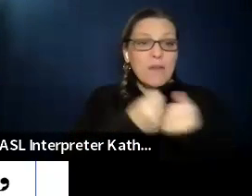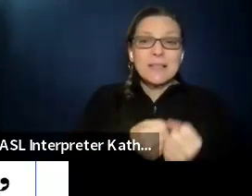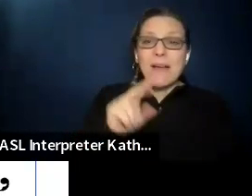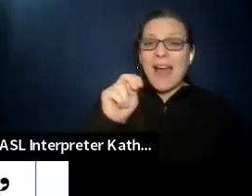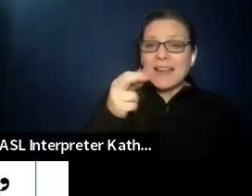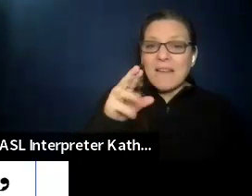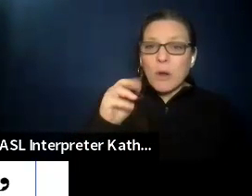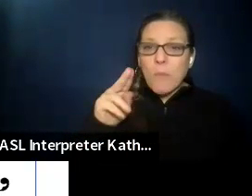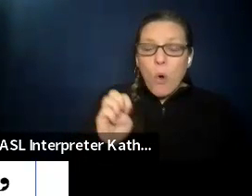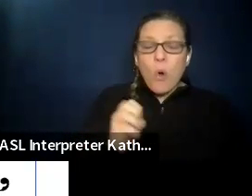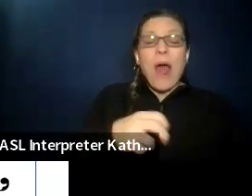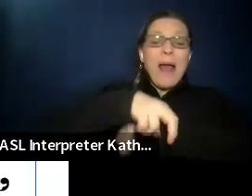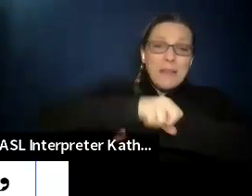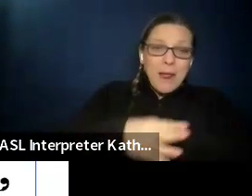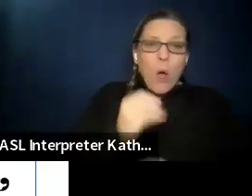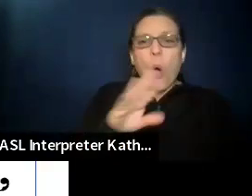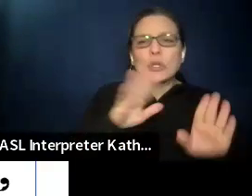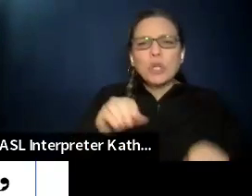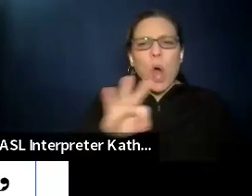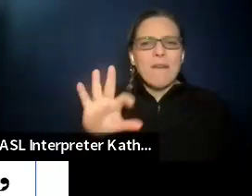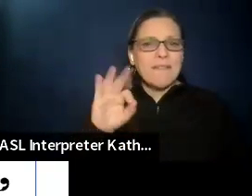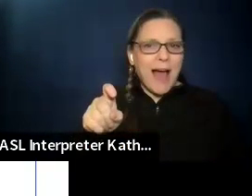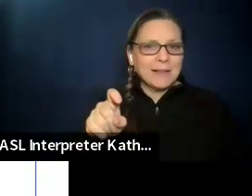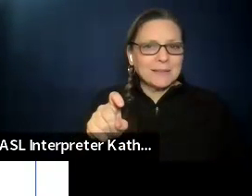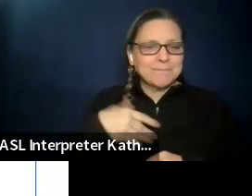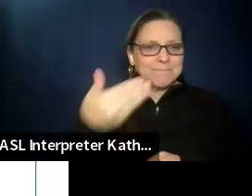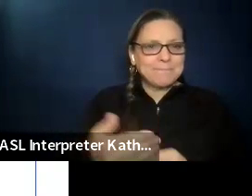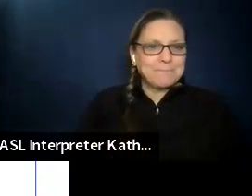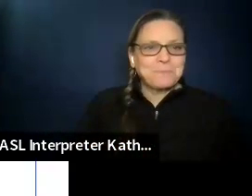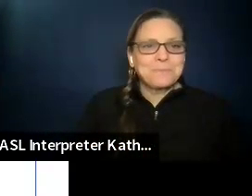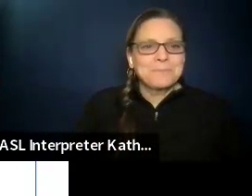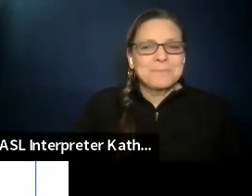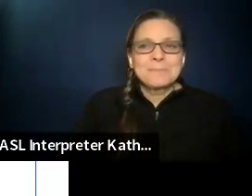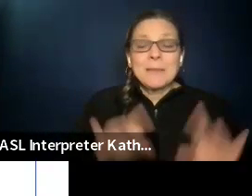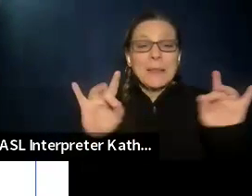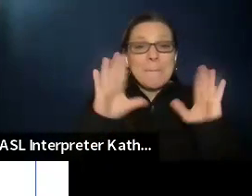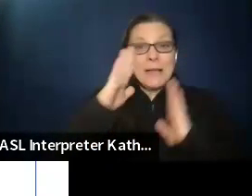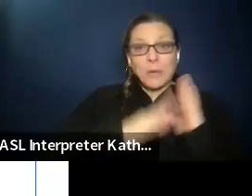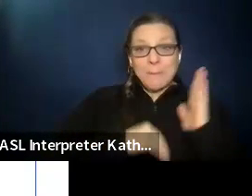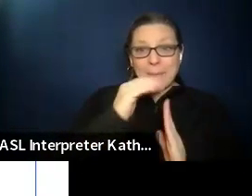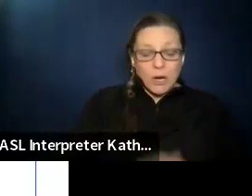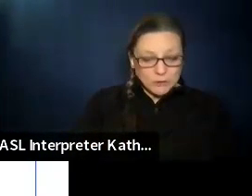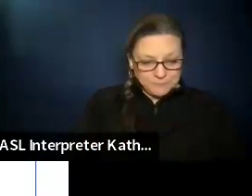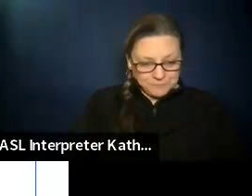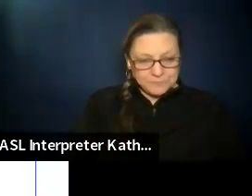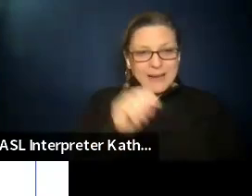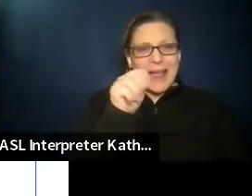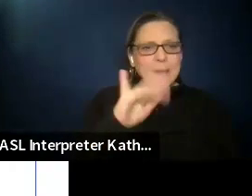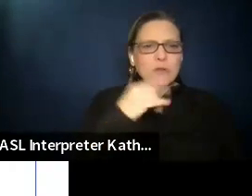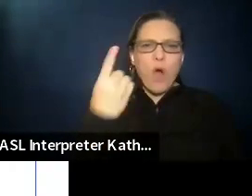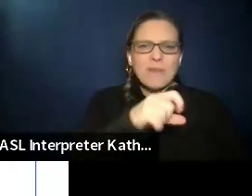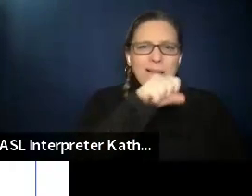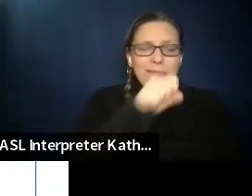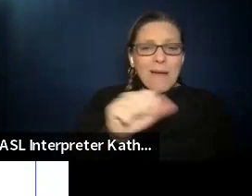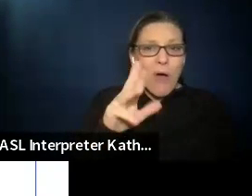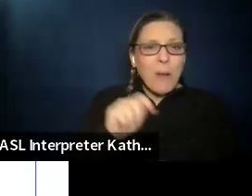Nevermore, The Midnighters, or Children of the Fox. Next. The Magic Paintbrush. Amy has always loved art,